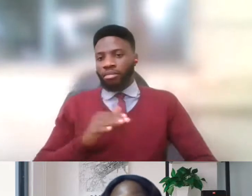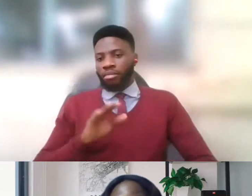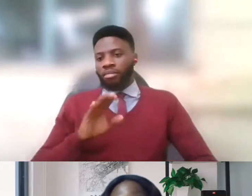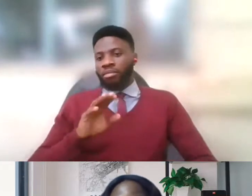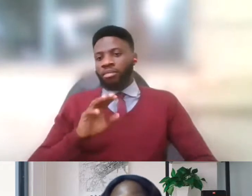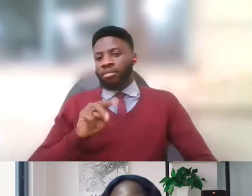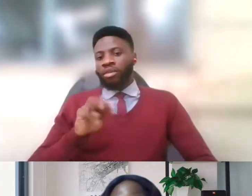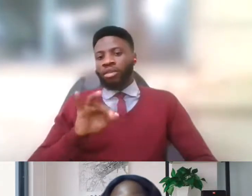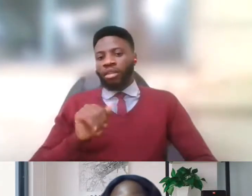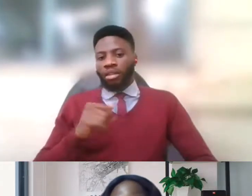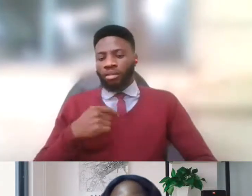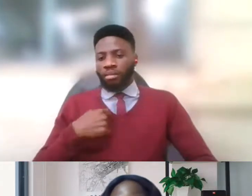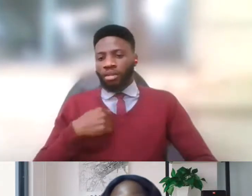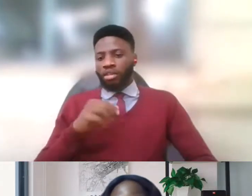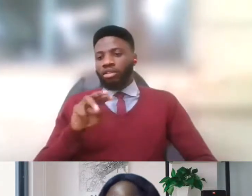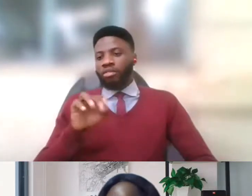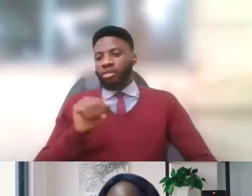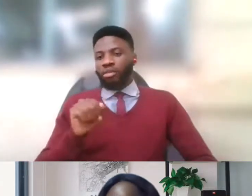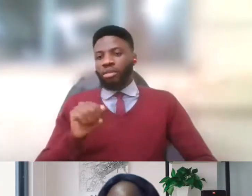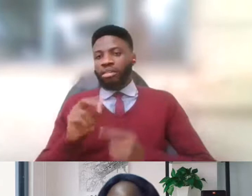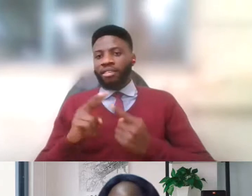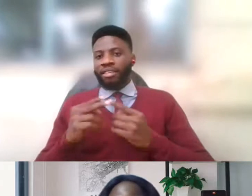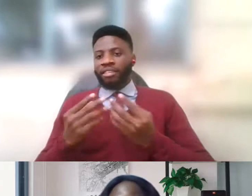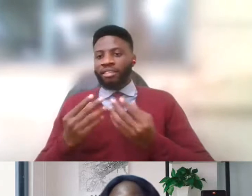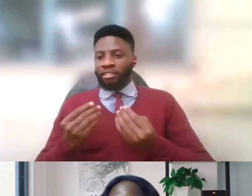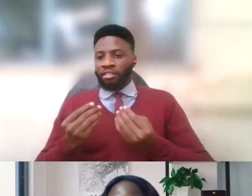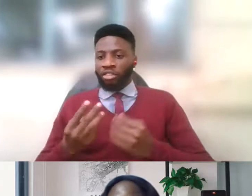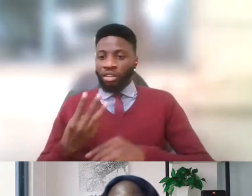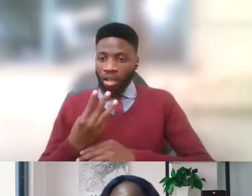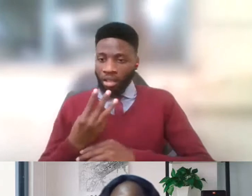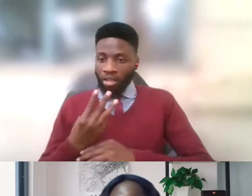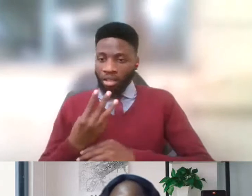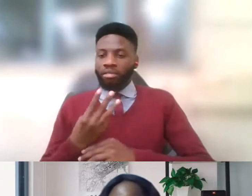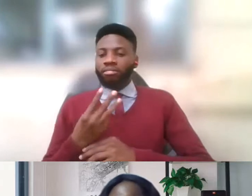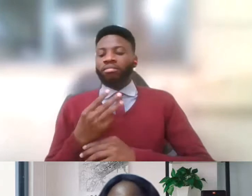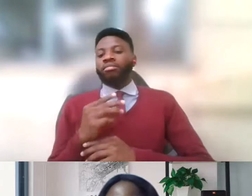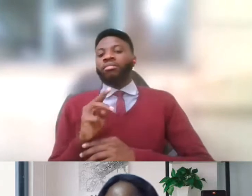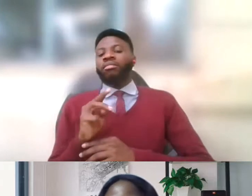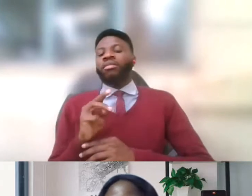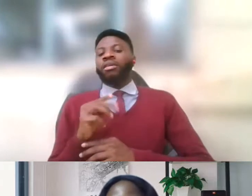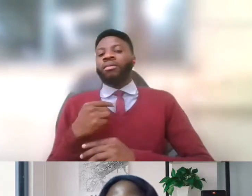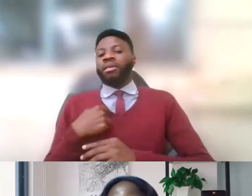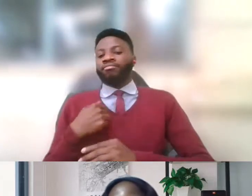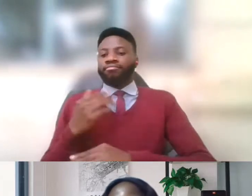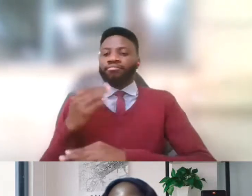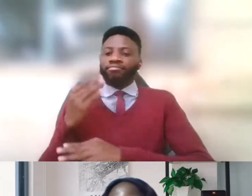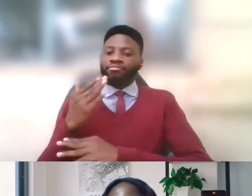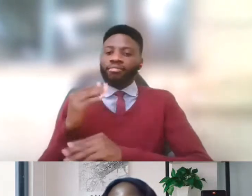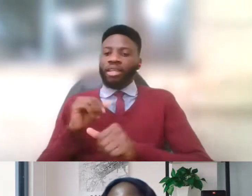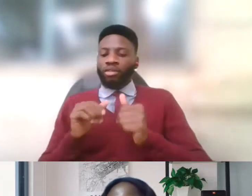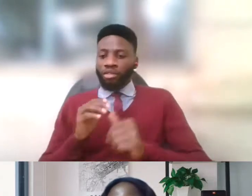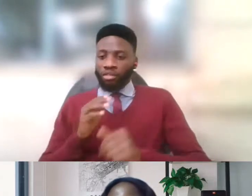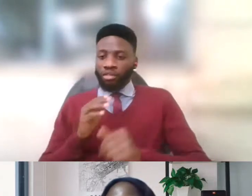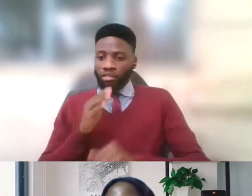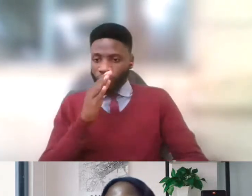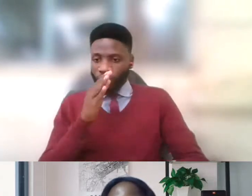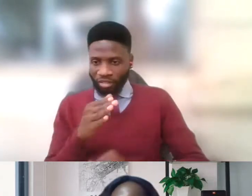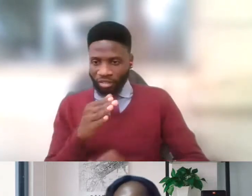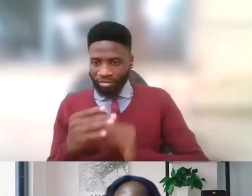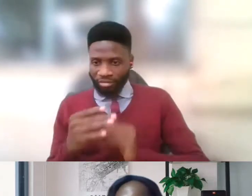psychologists. They were technical people, but they were working with people that had spent a large portion of their training developing their skills in